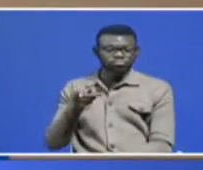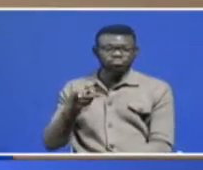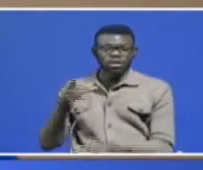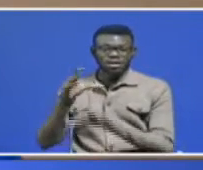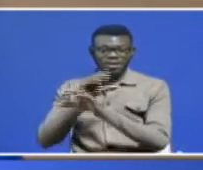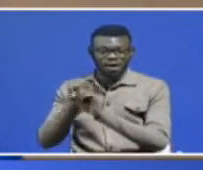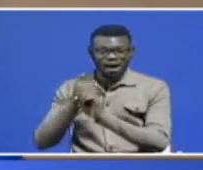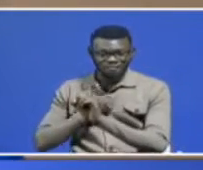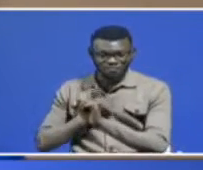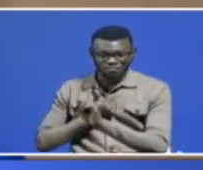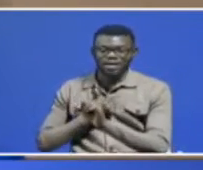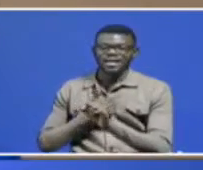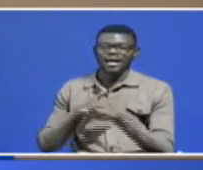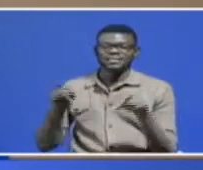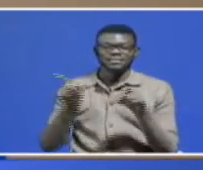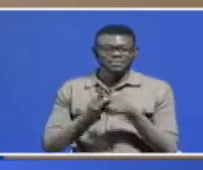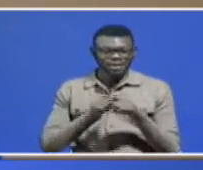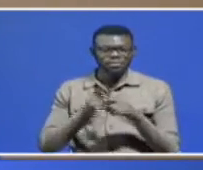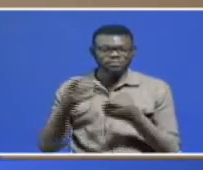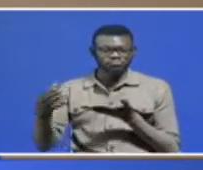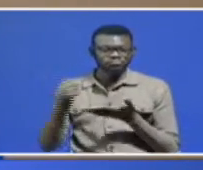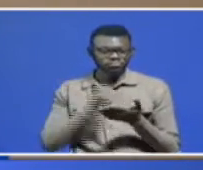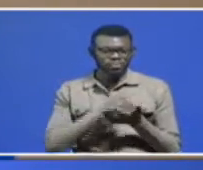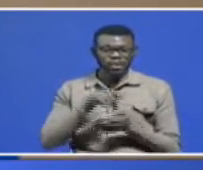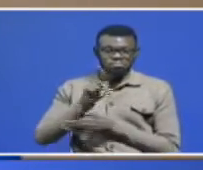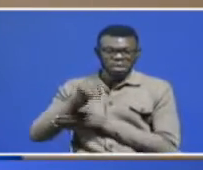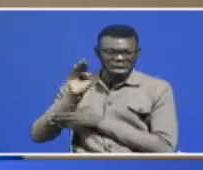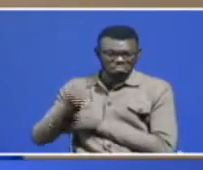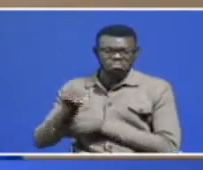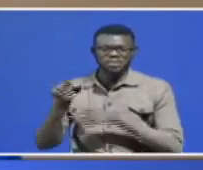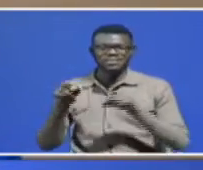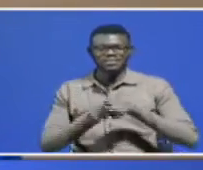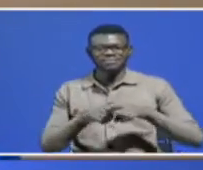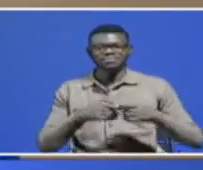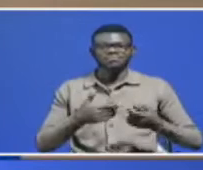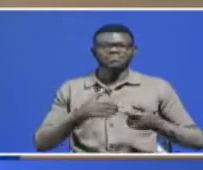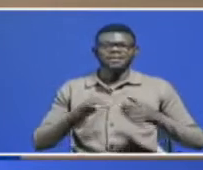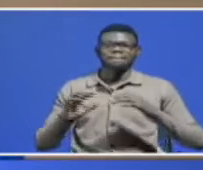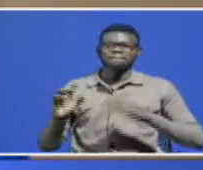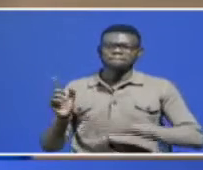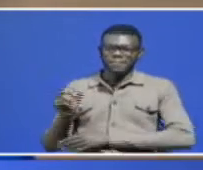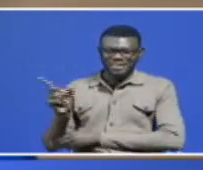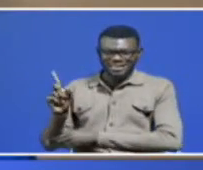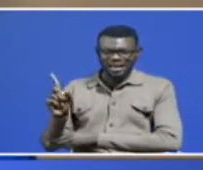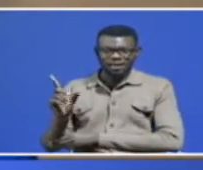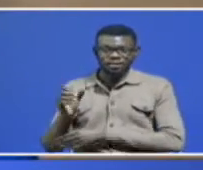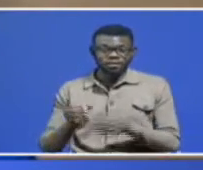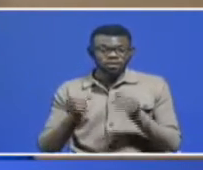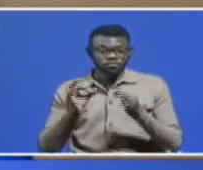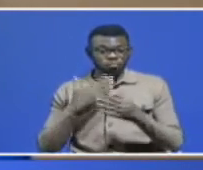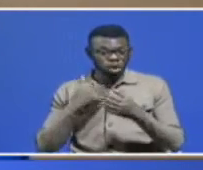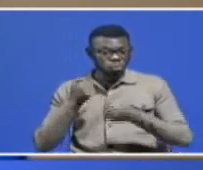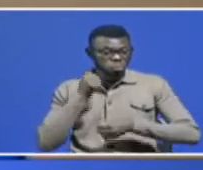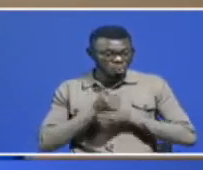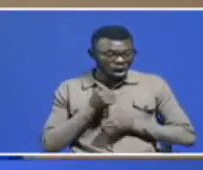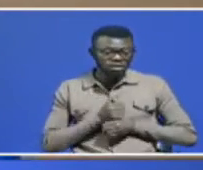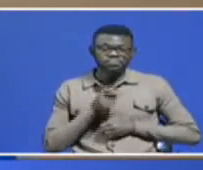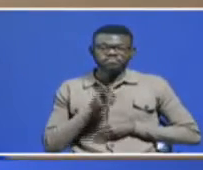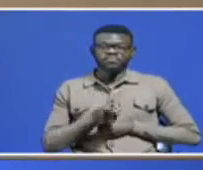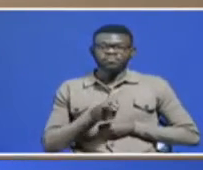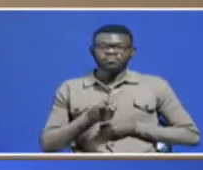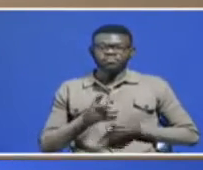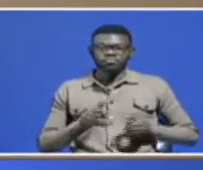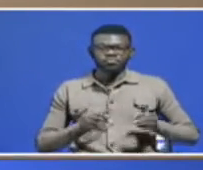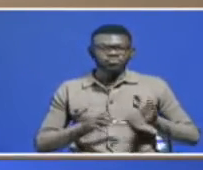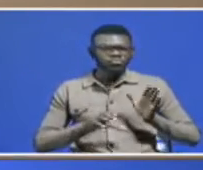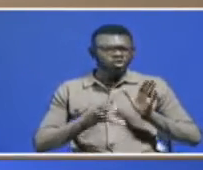will produce the prime minister and produce cabinet ministers. And if they want to do it skewed, there is nothing in this constitution that